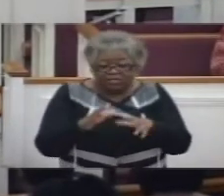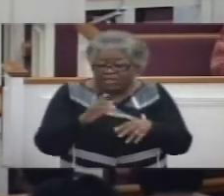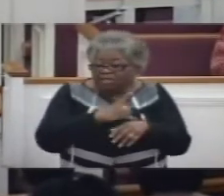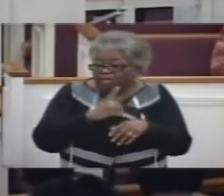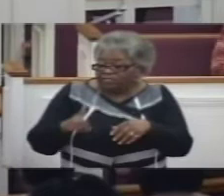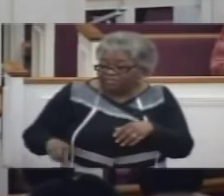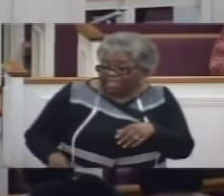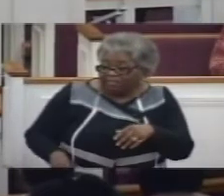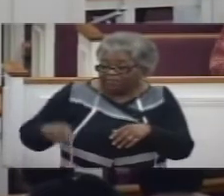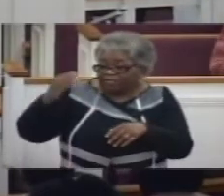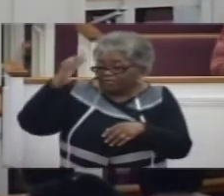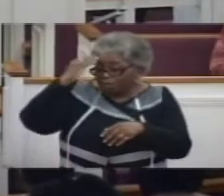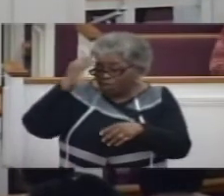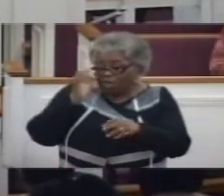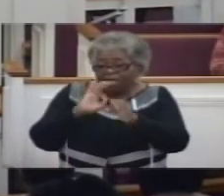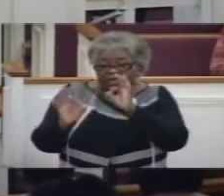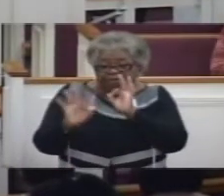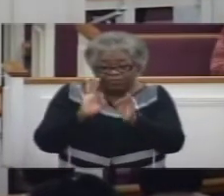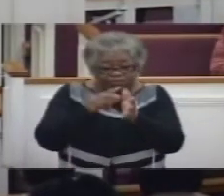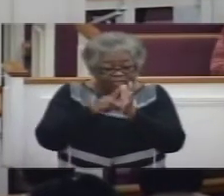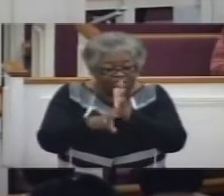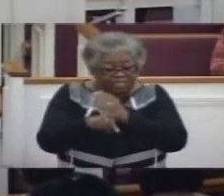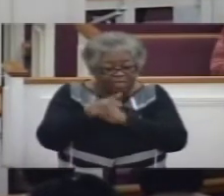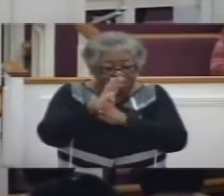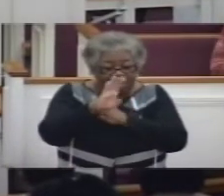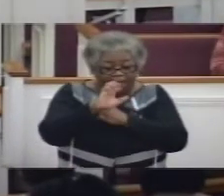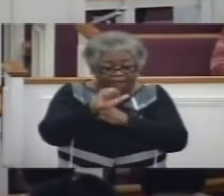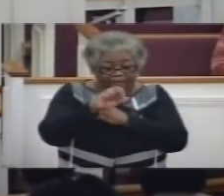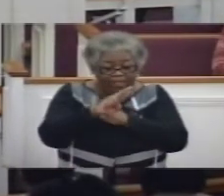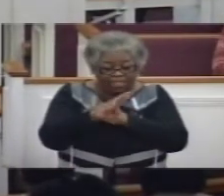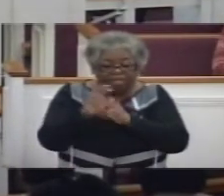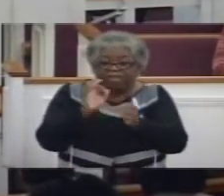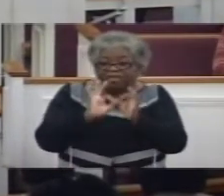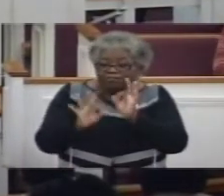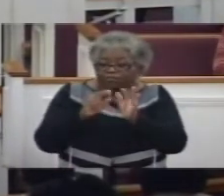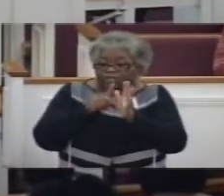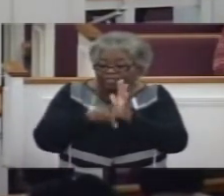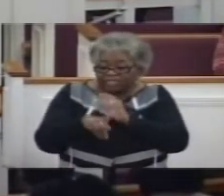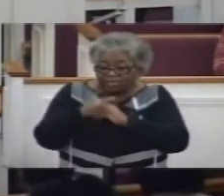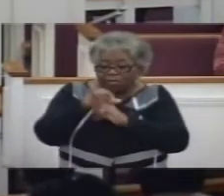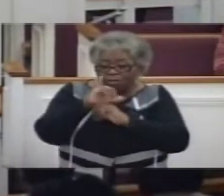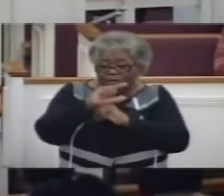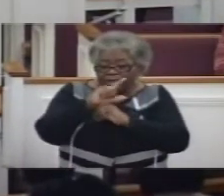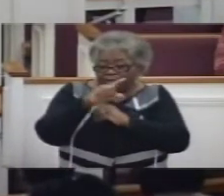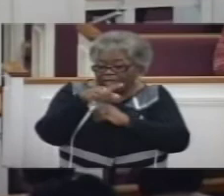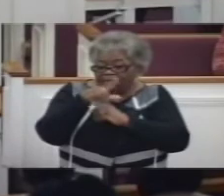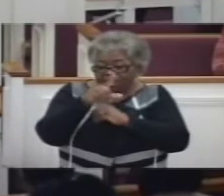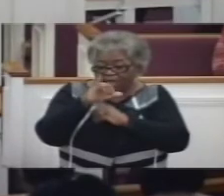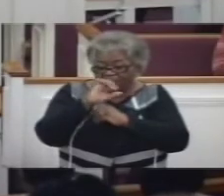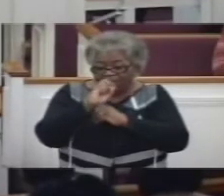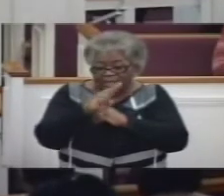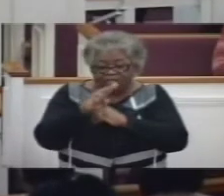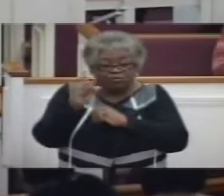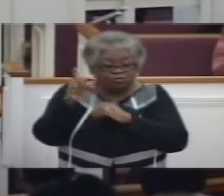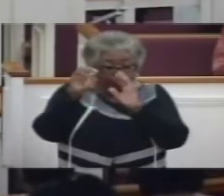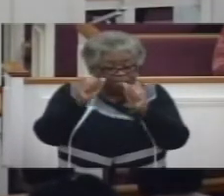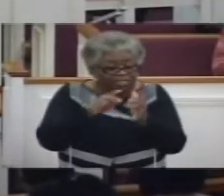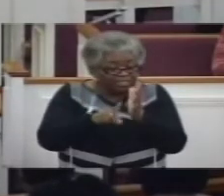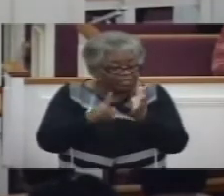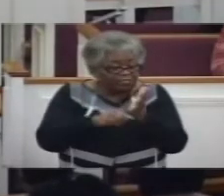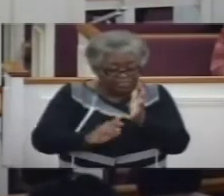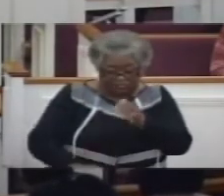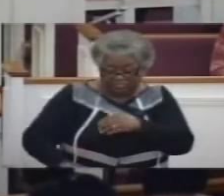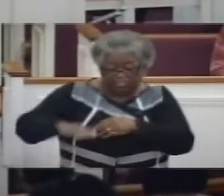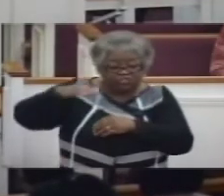David know, if you can kill a bear, if you can kill a lion, you can kill this